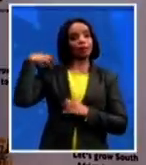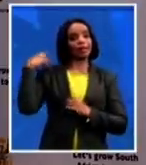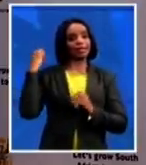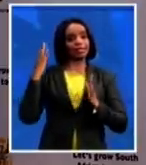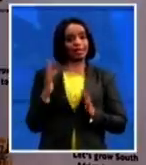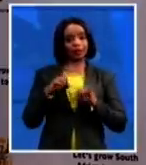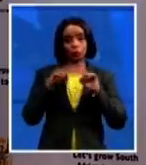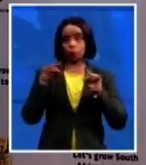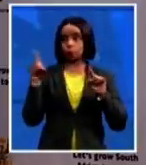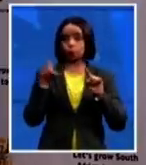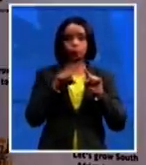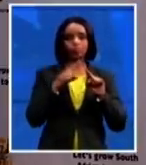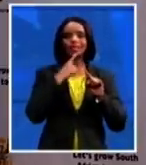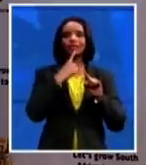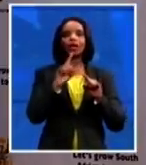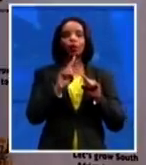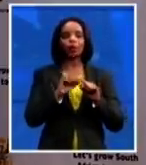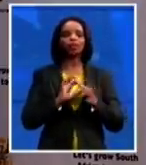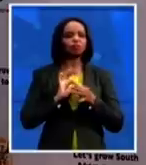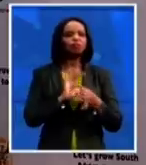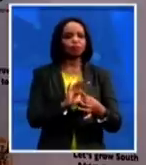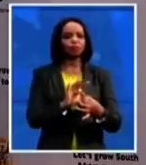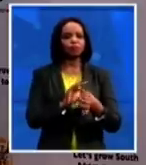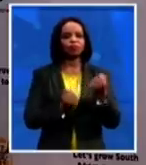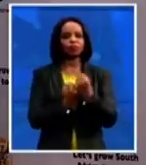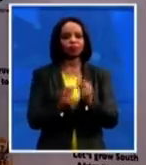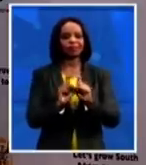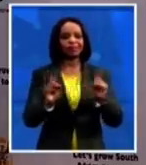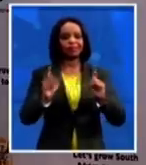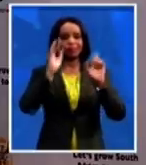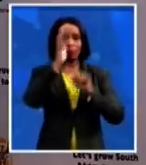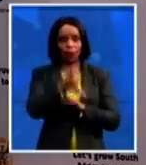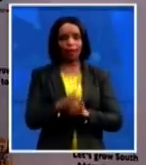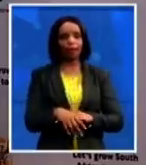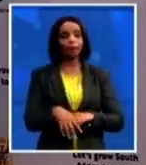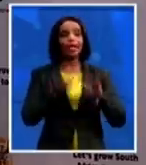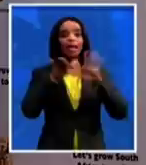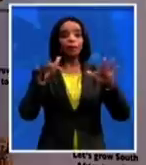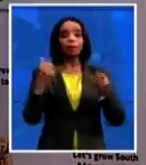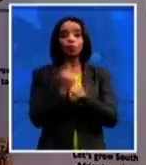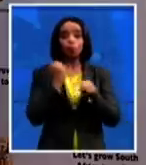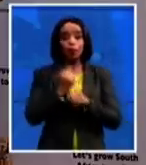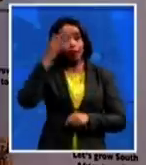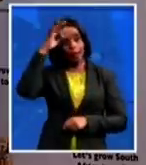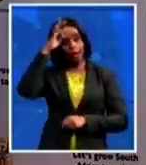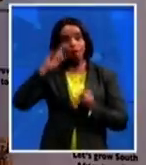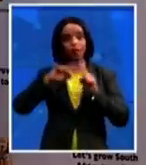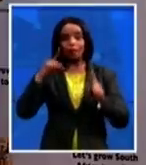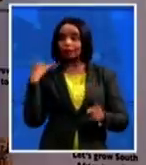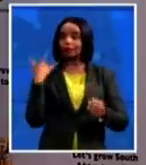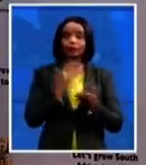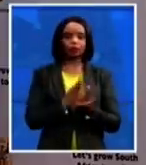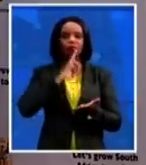the bravery of the honest public servants who expose fraud and corruption at times at the risk of